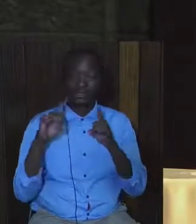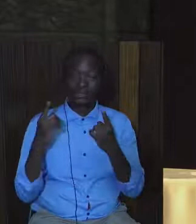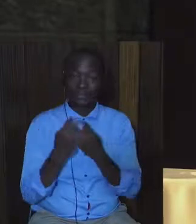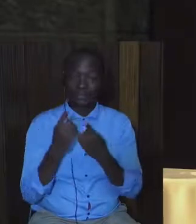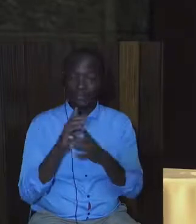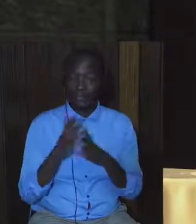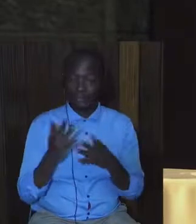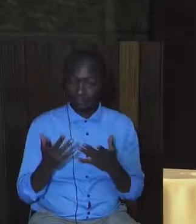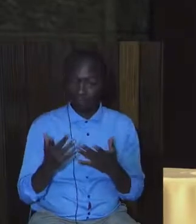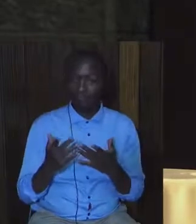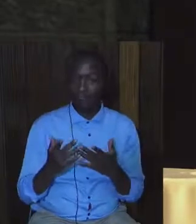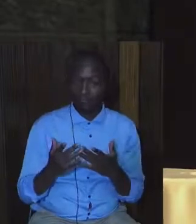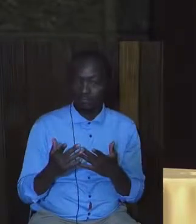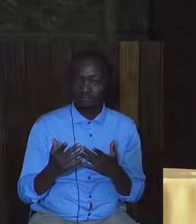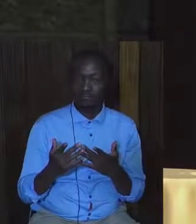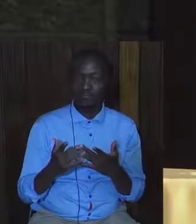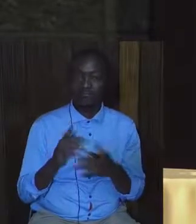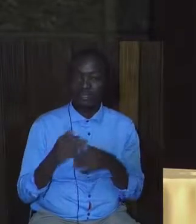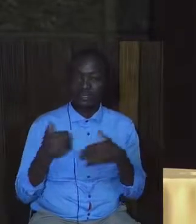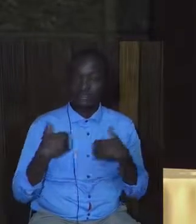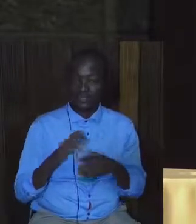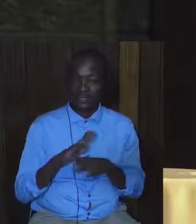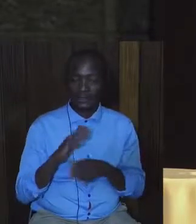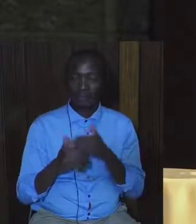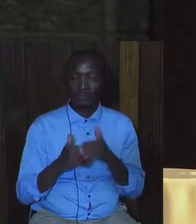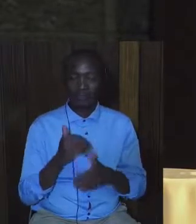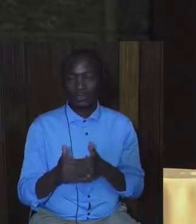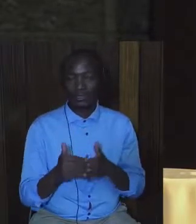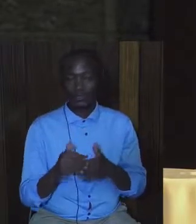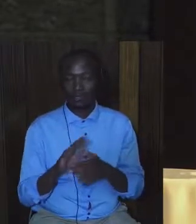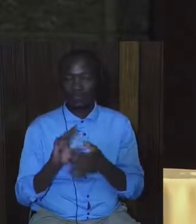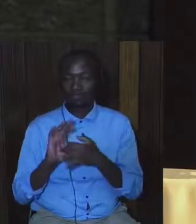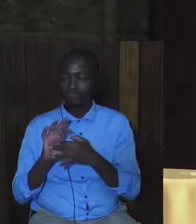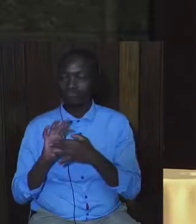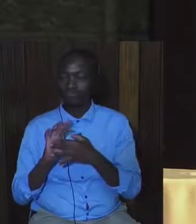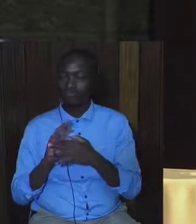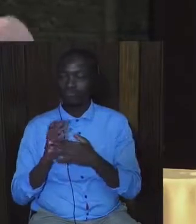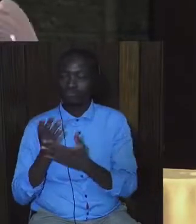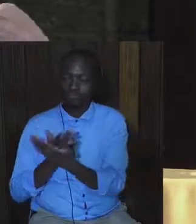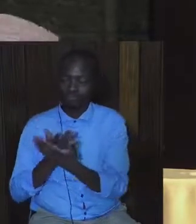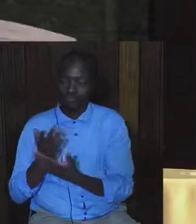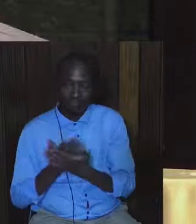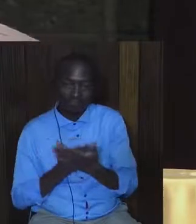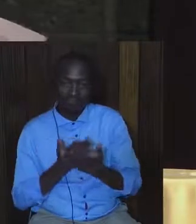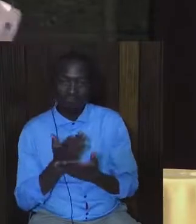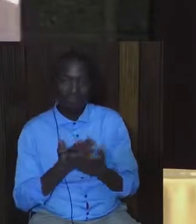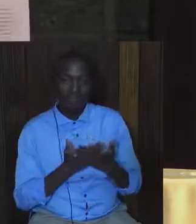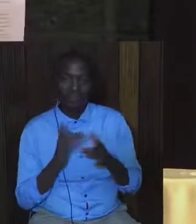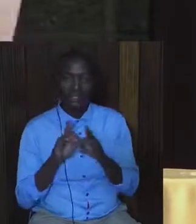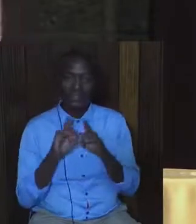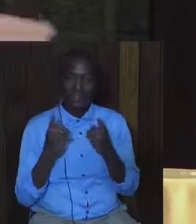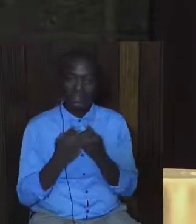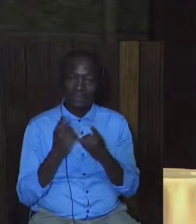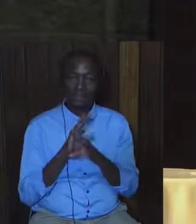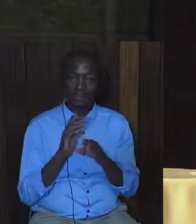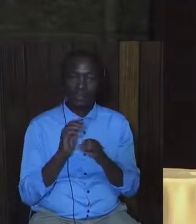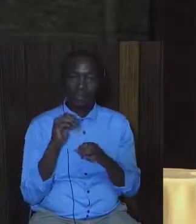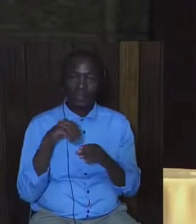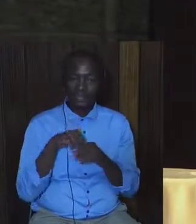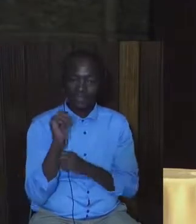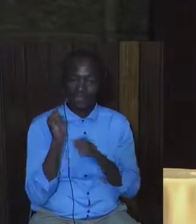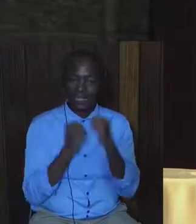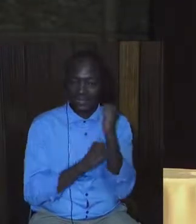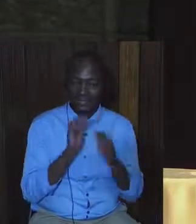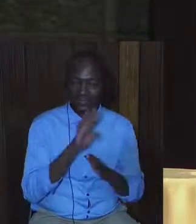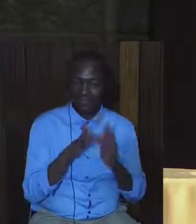the entity, is now starting the processes of engaging the Department of Infrastructure